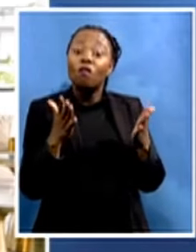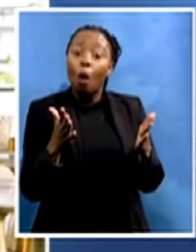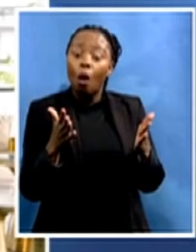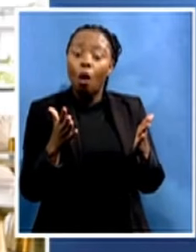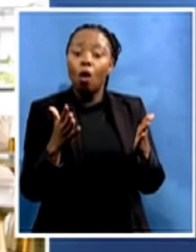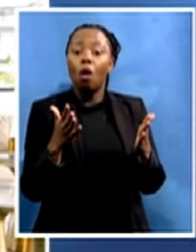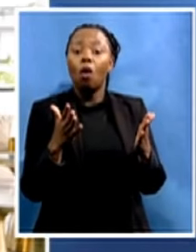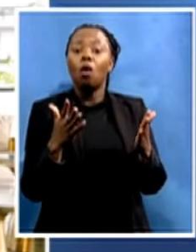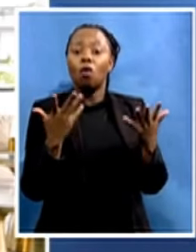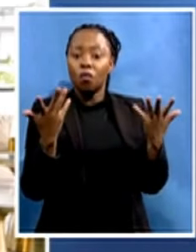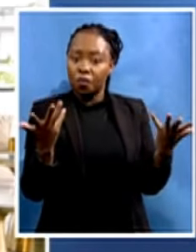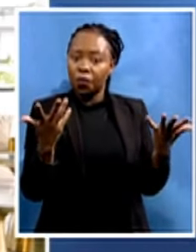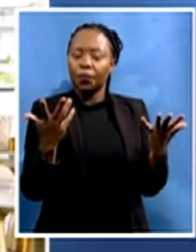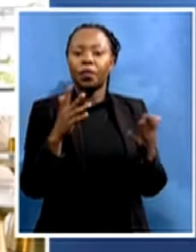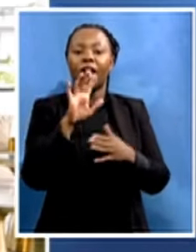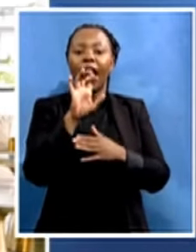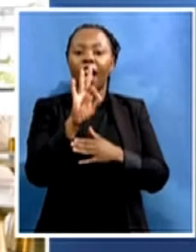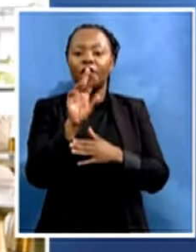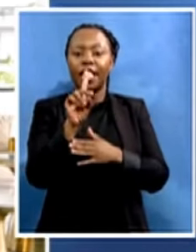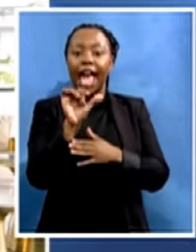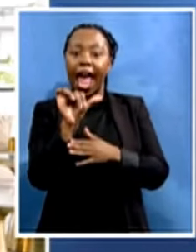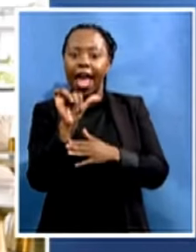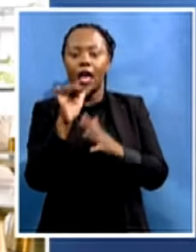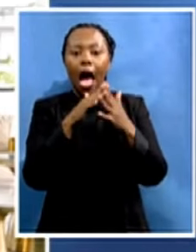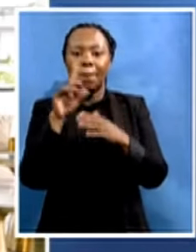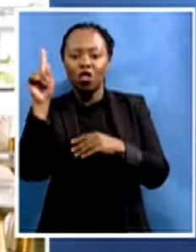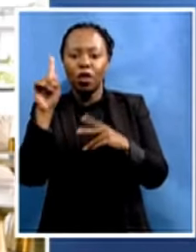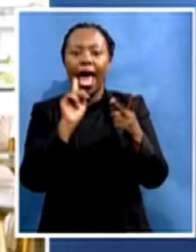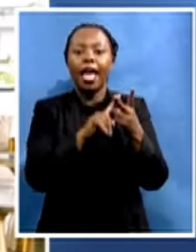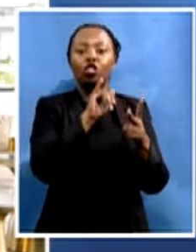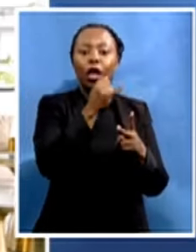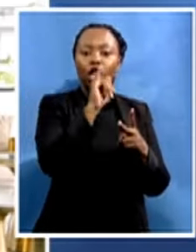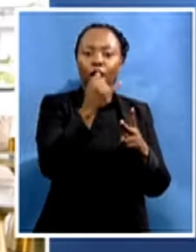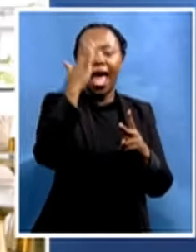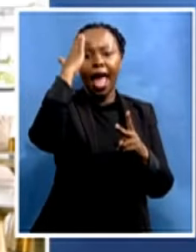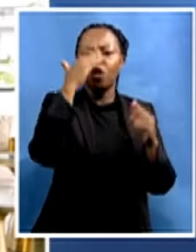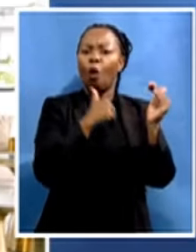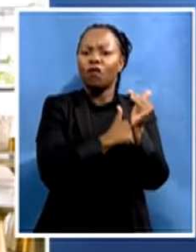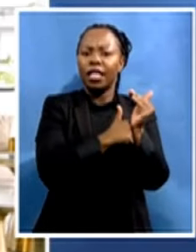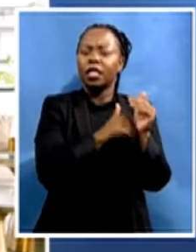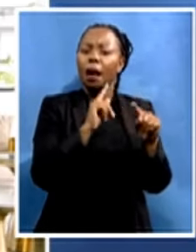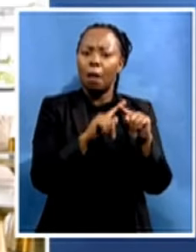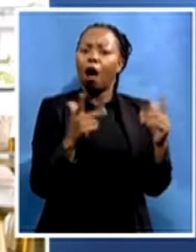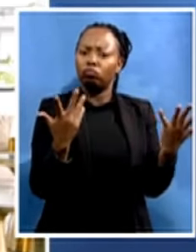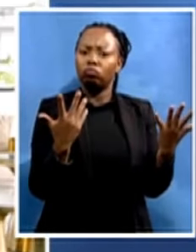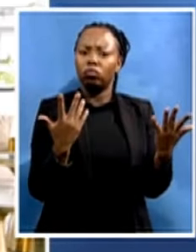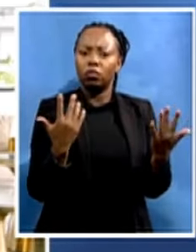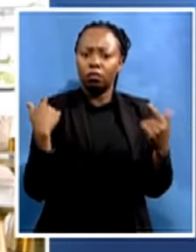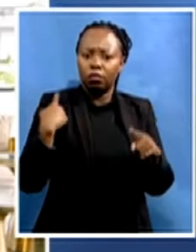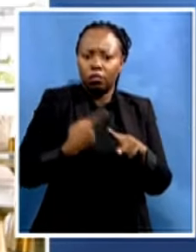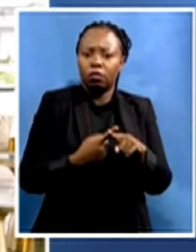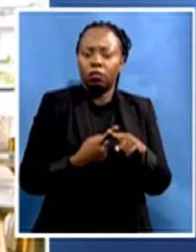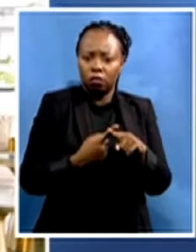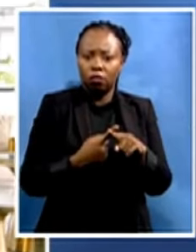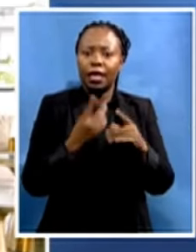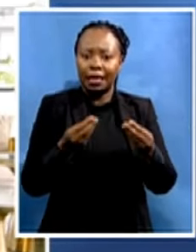in America and also J&J head office. Otherwise, by now, they would have, supplied us with millions of vaccines because they were